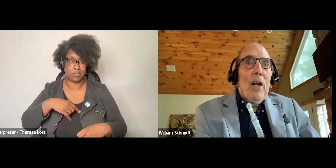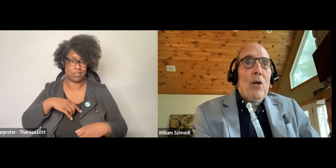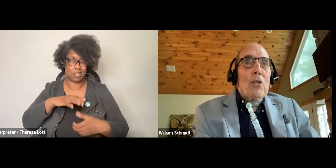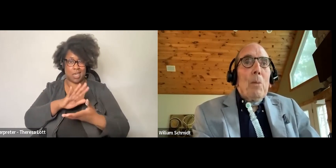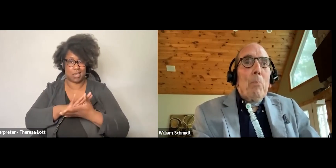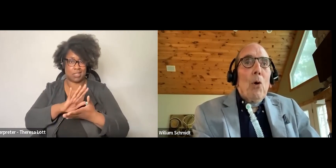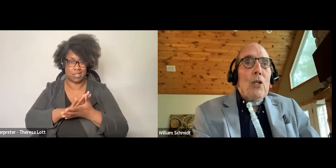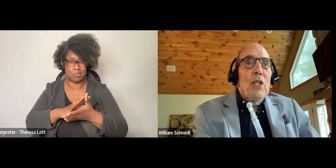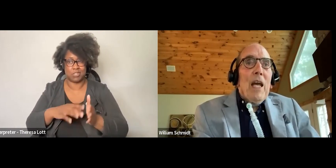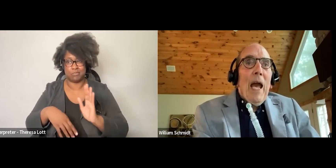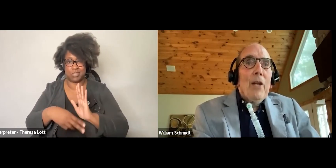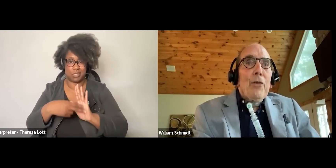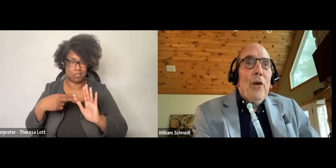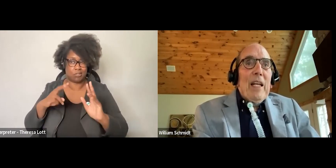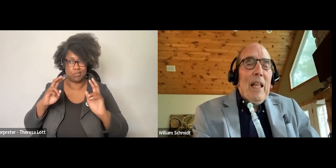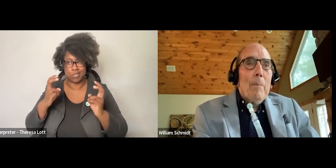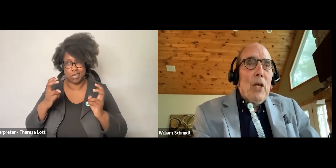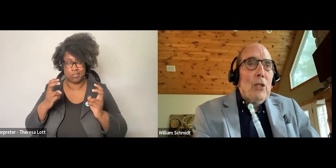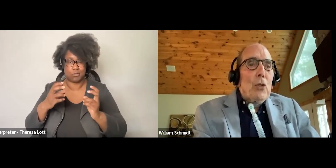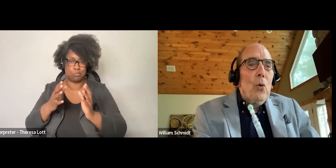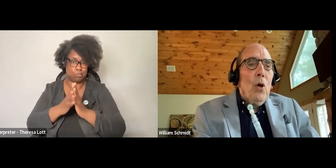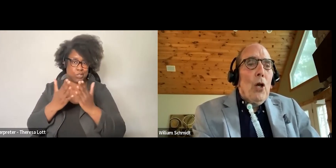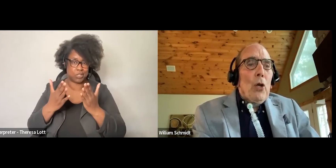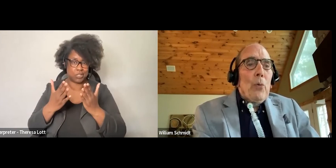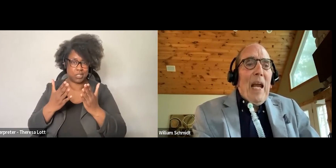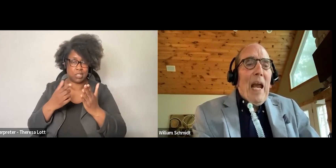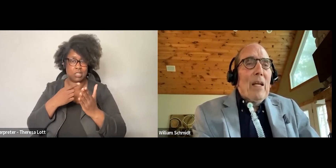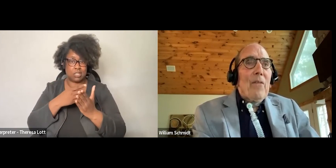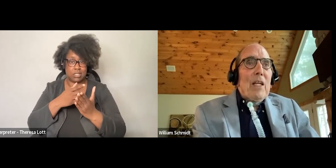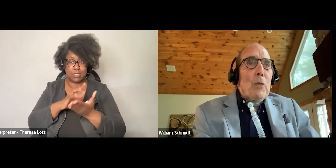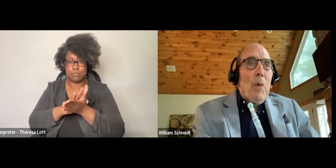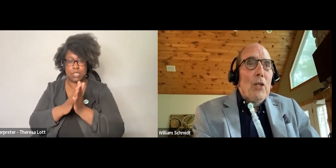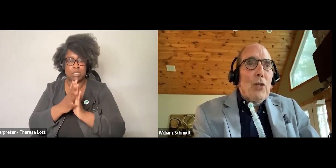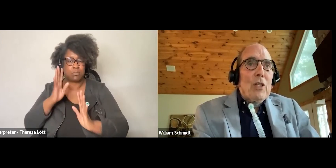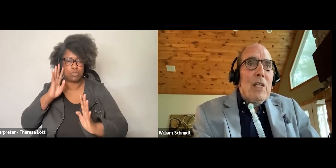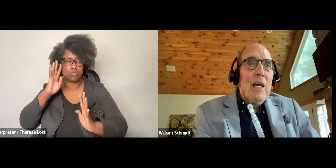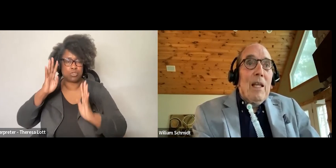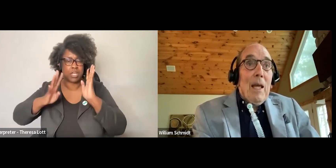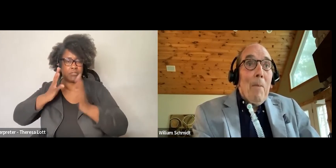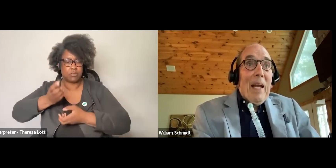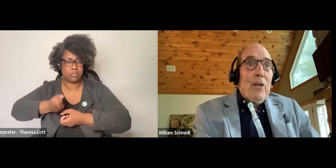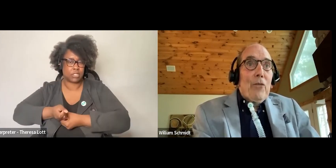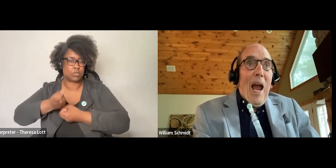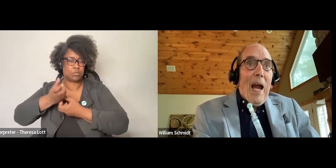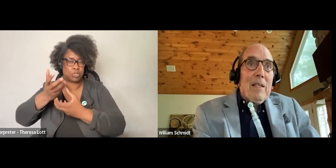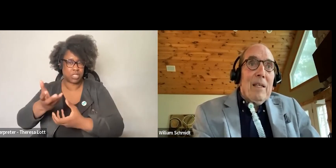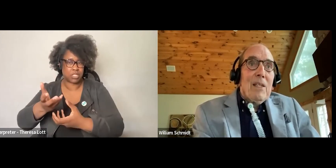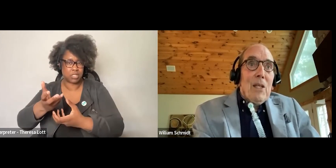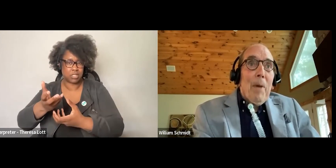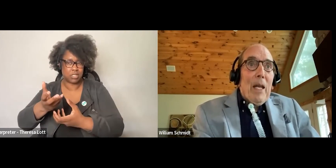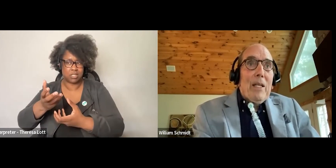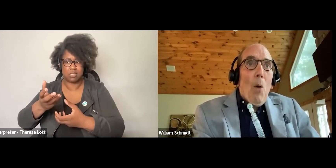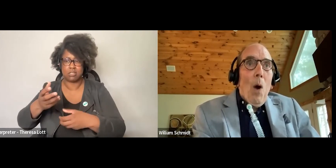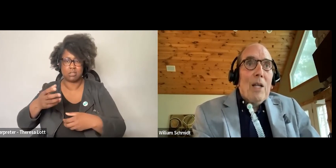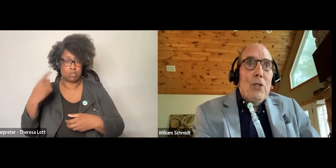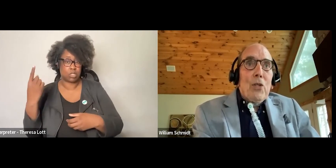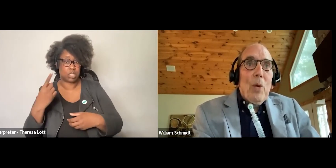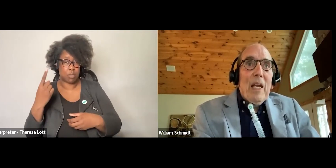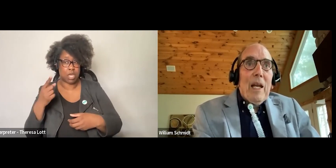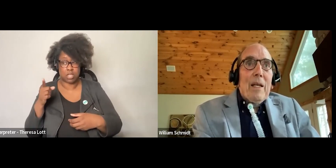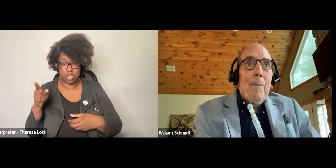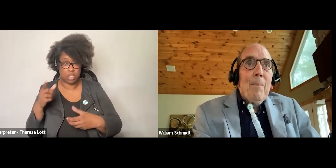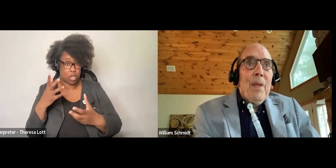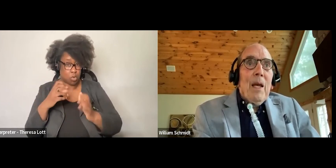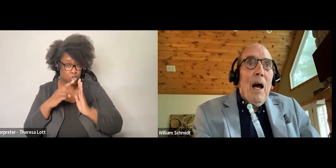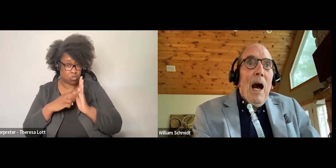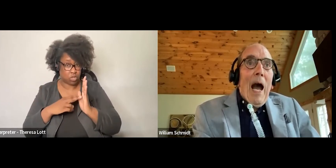to articles and books and turning them into creative expressions that might attract somebody that wants to